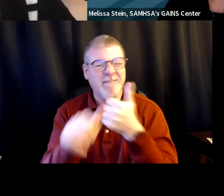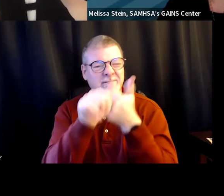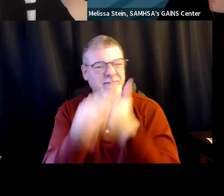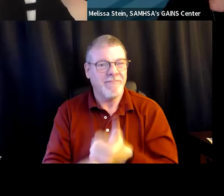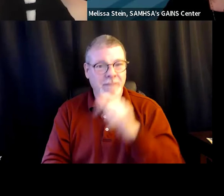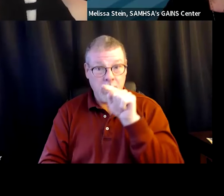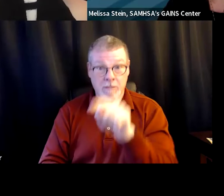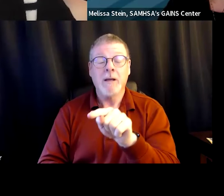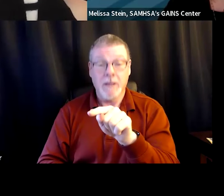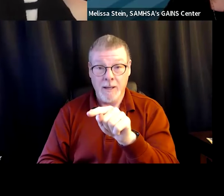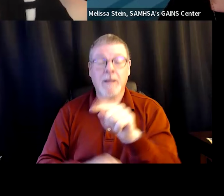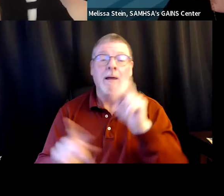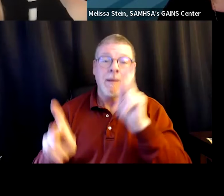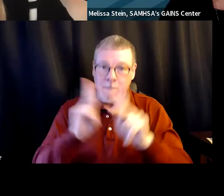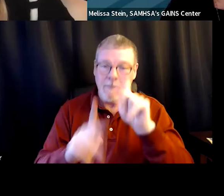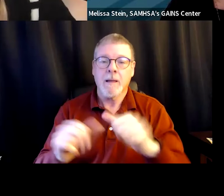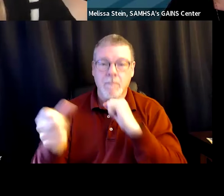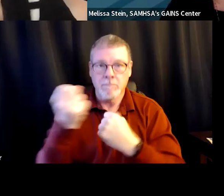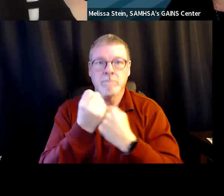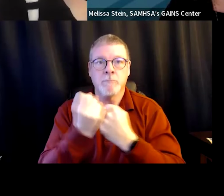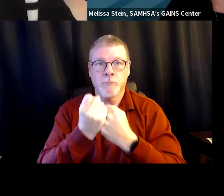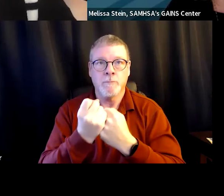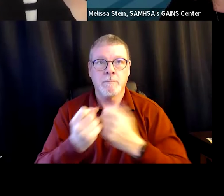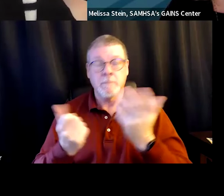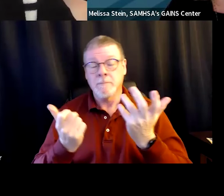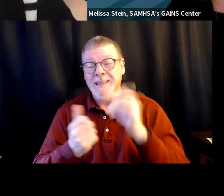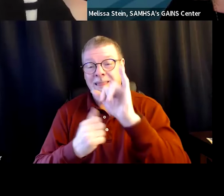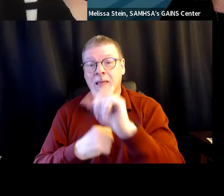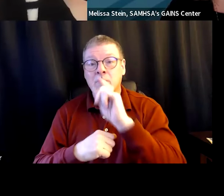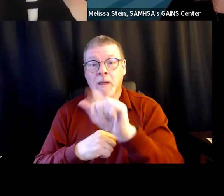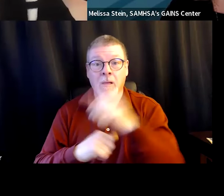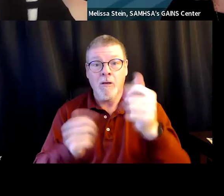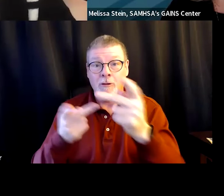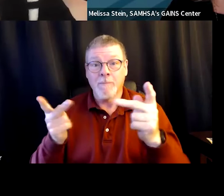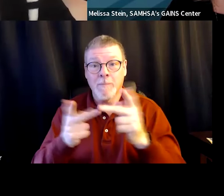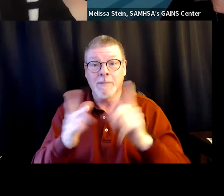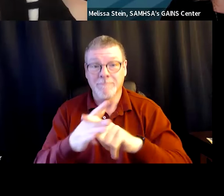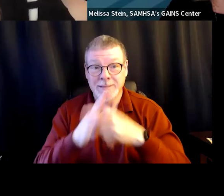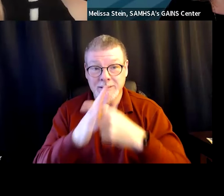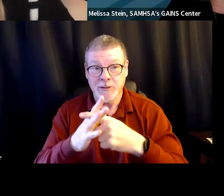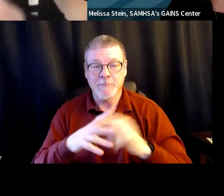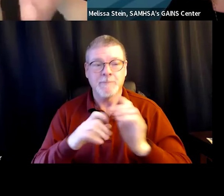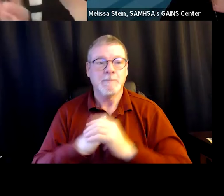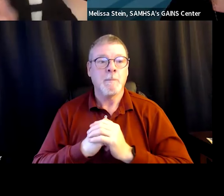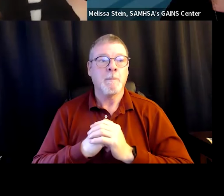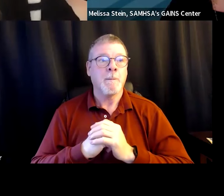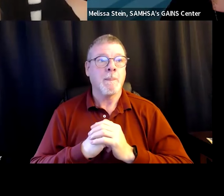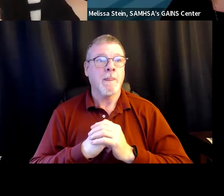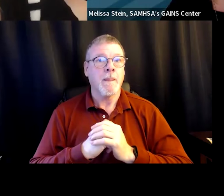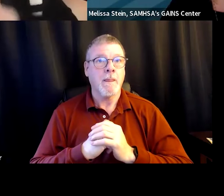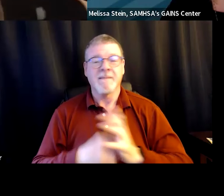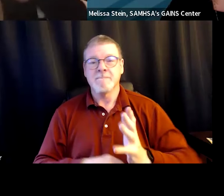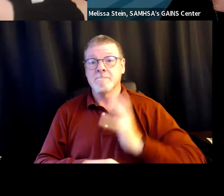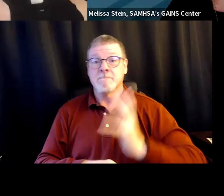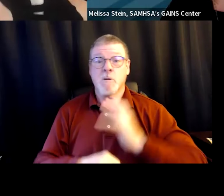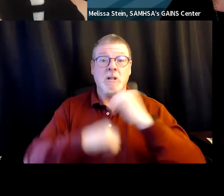be a support. So that might be a good place to get started if kind of formalized